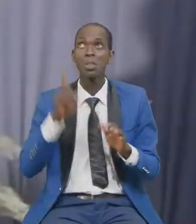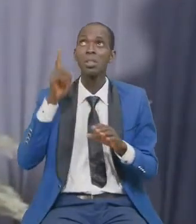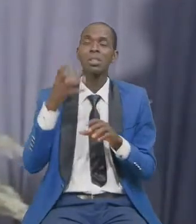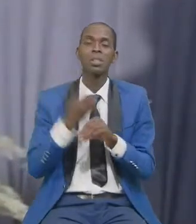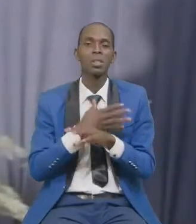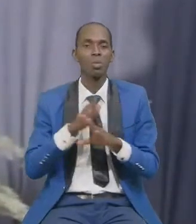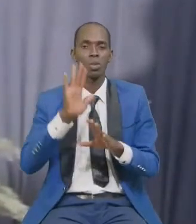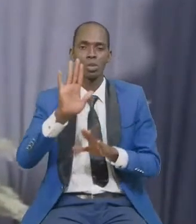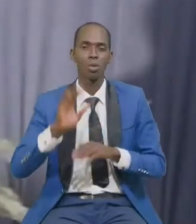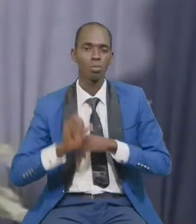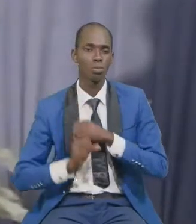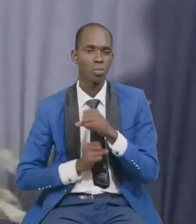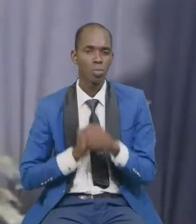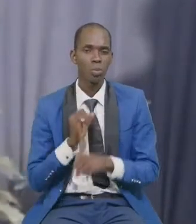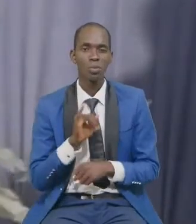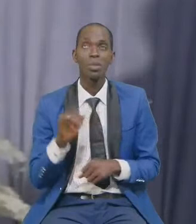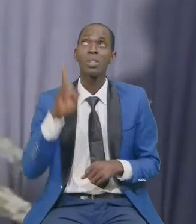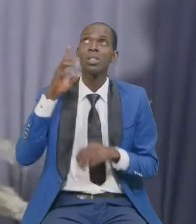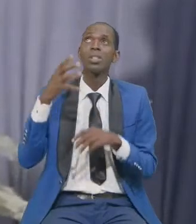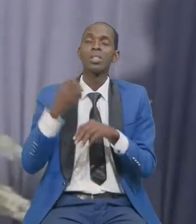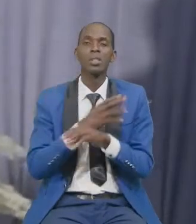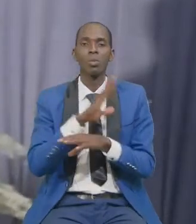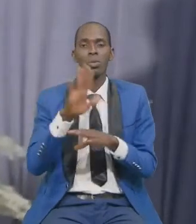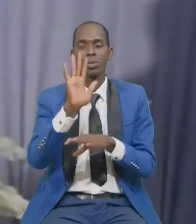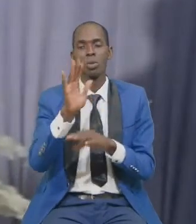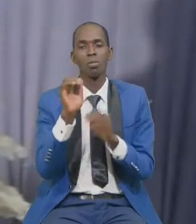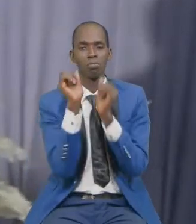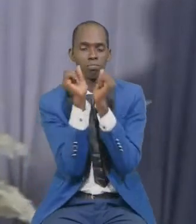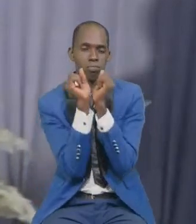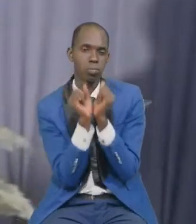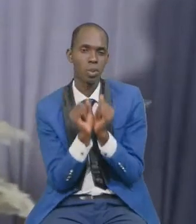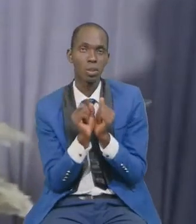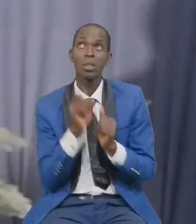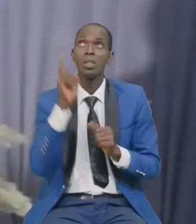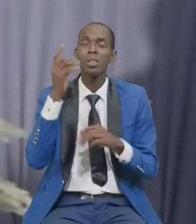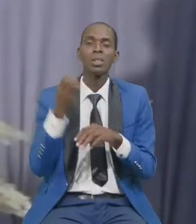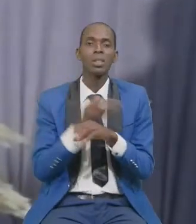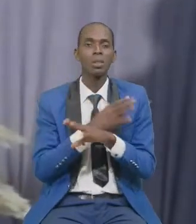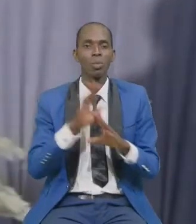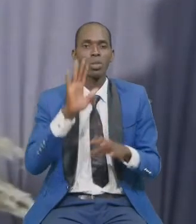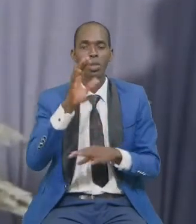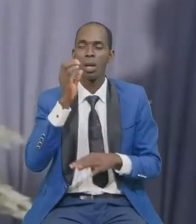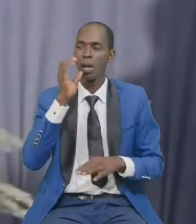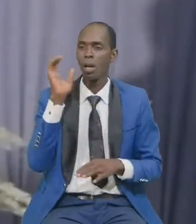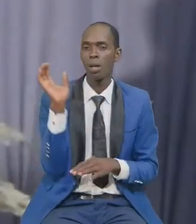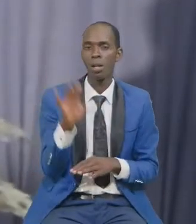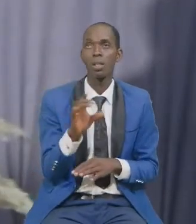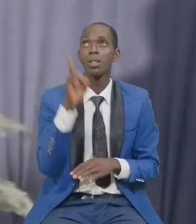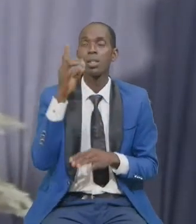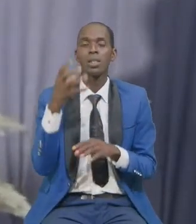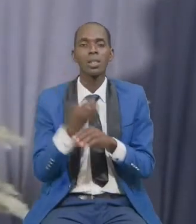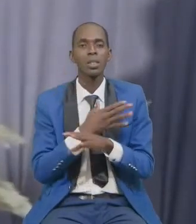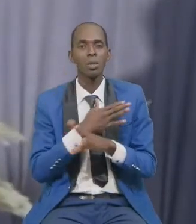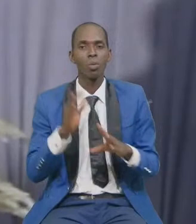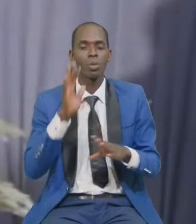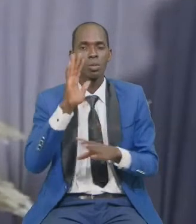your suffering. Takes away your slavery. Takes away your curse. Takes away your